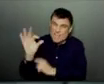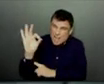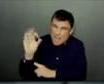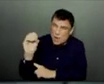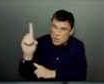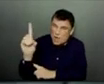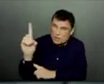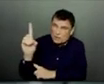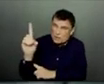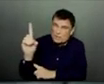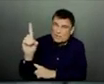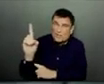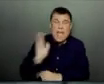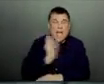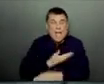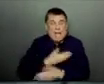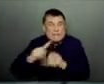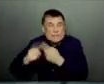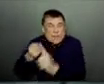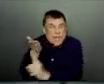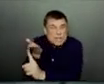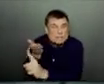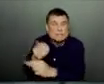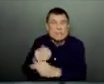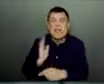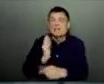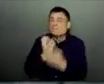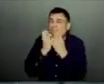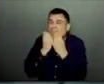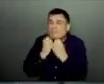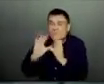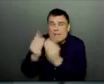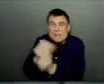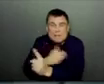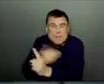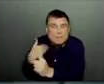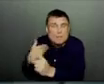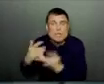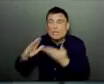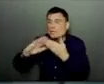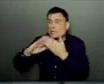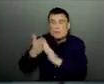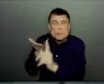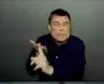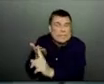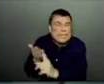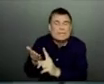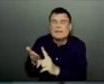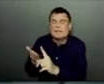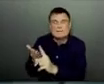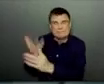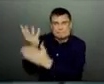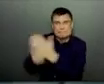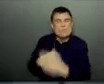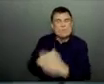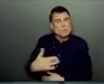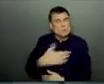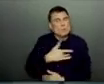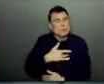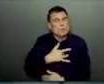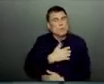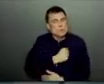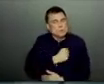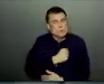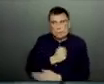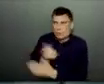people. And our deep condolences go to all of the families who have suffered losses this year, all